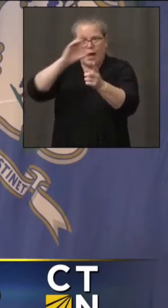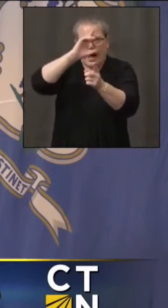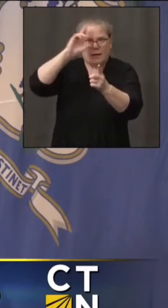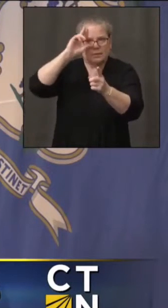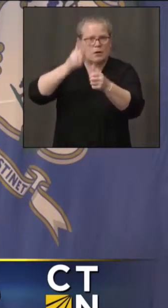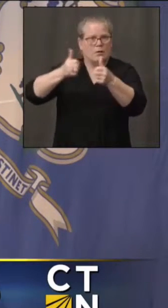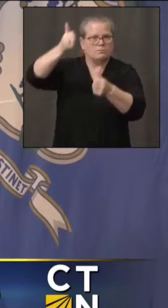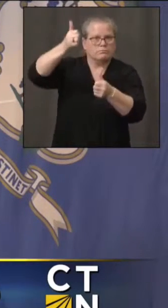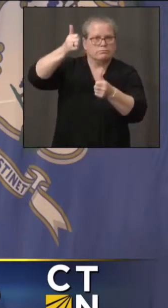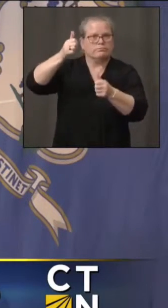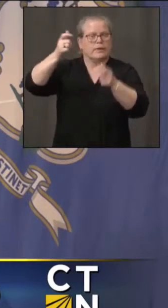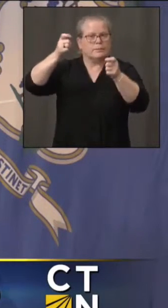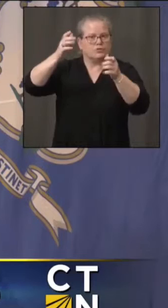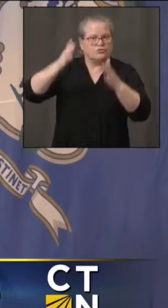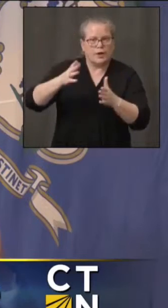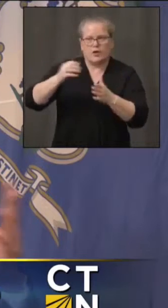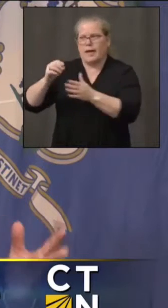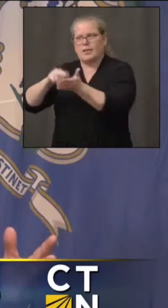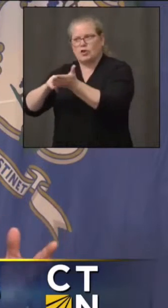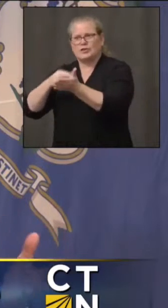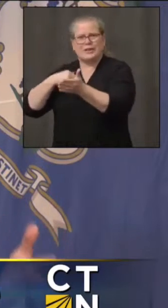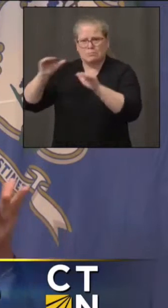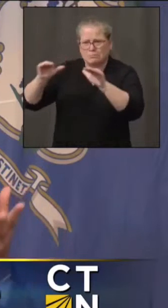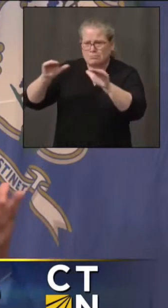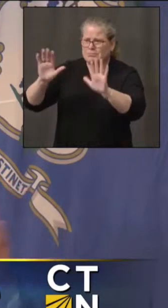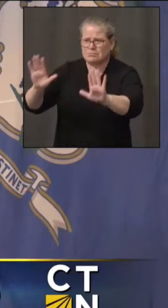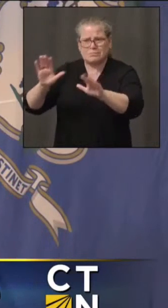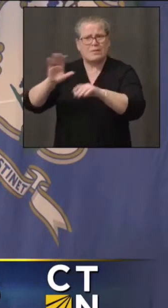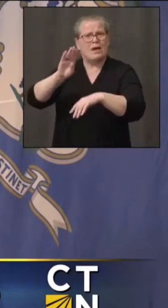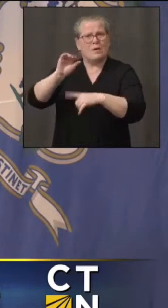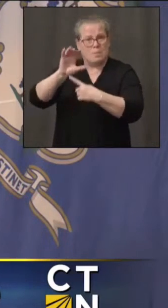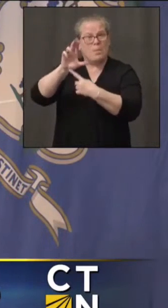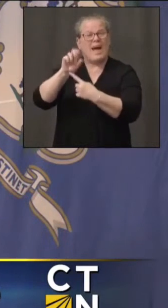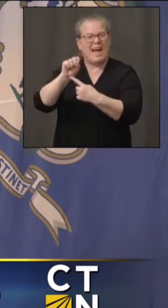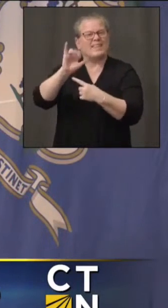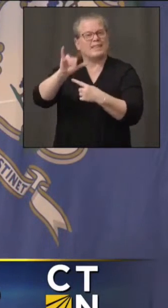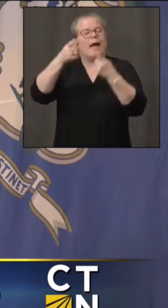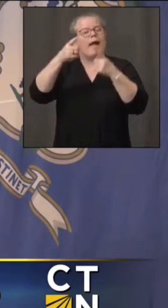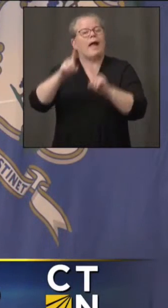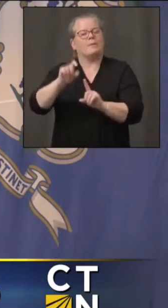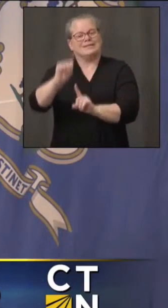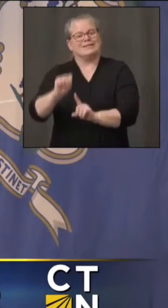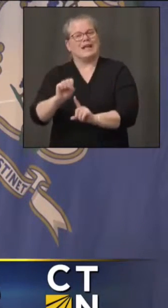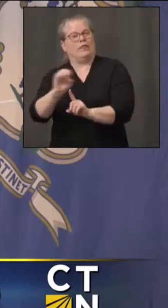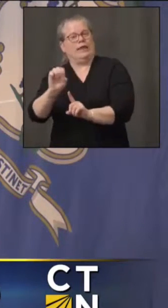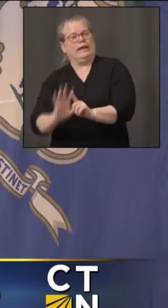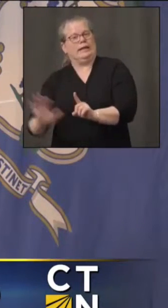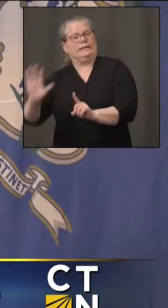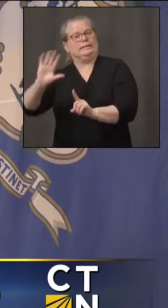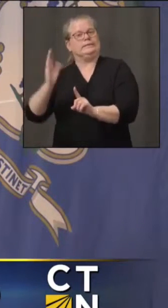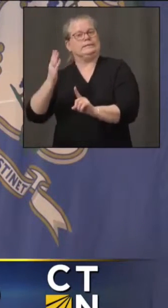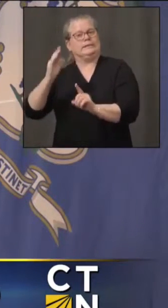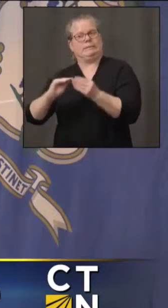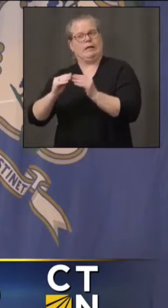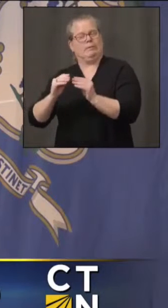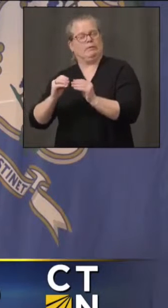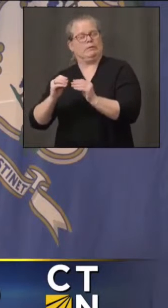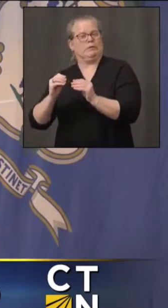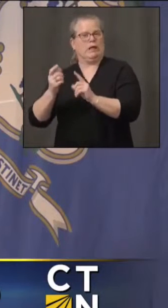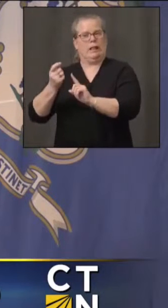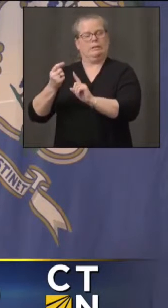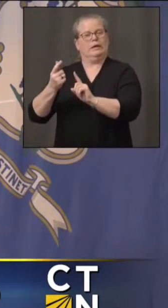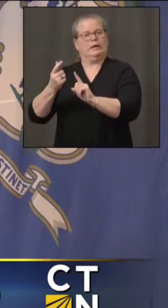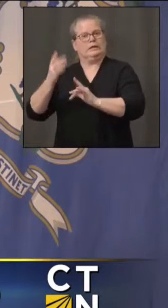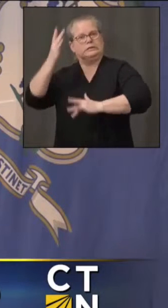going. Out there they are in southeast Connecticut, right where the pandemic looks like it's probably flaring up a little bit, right in Norwich right